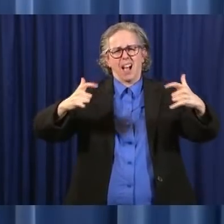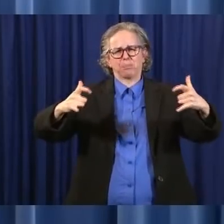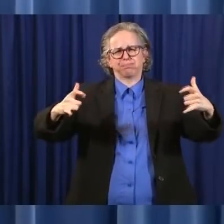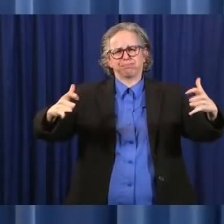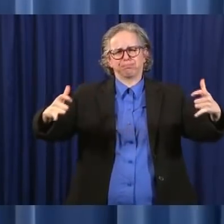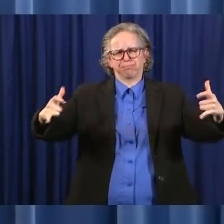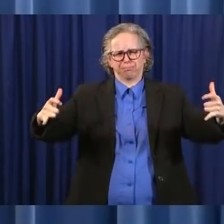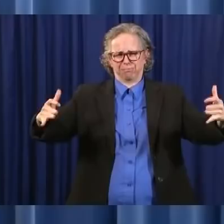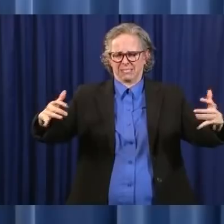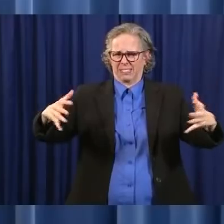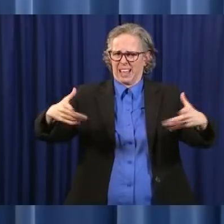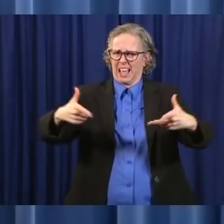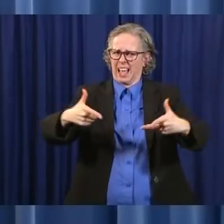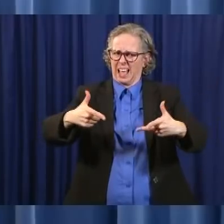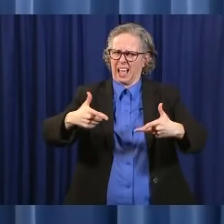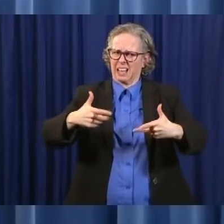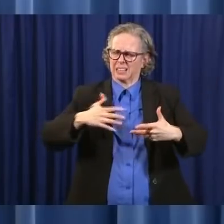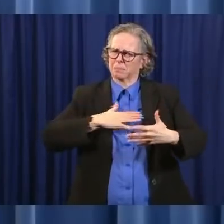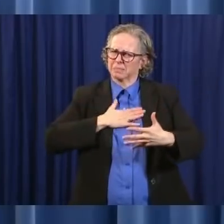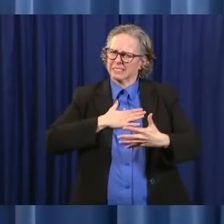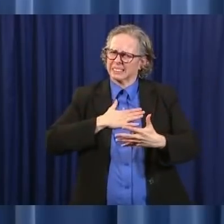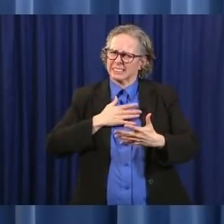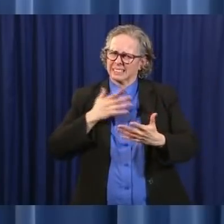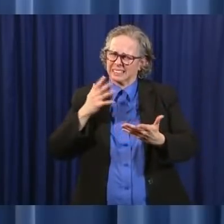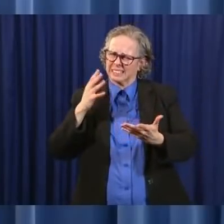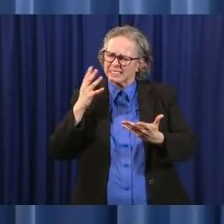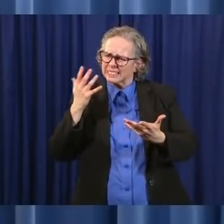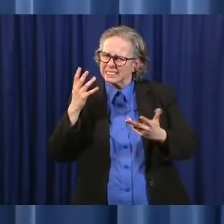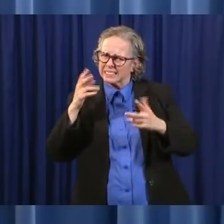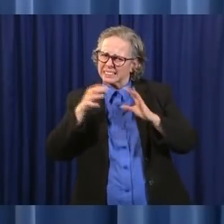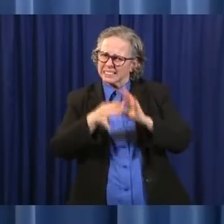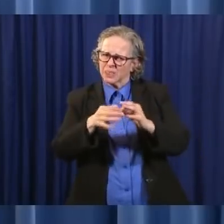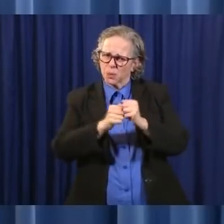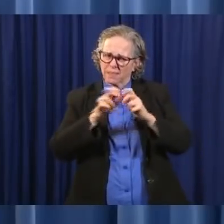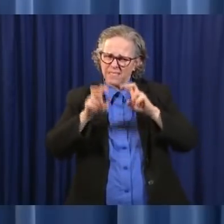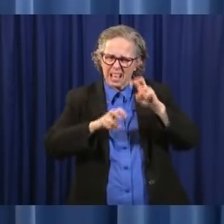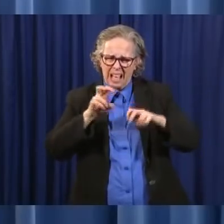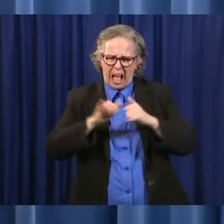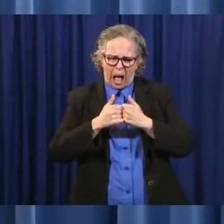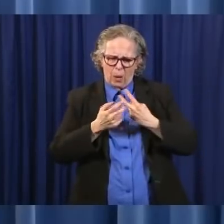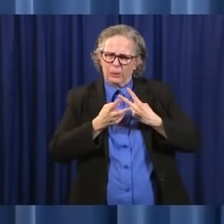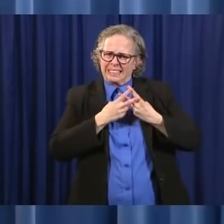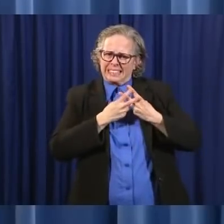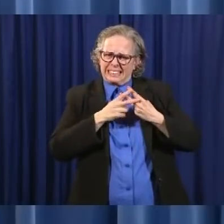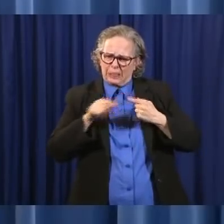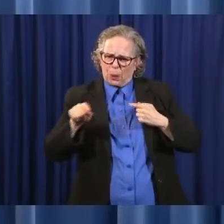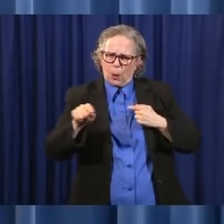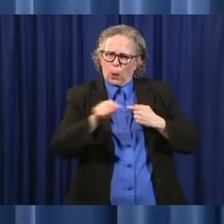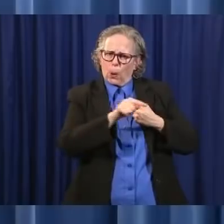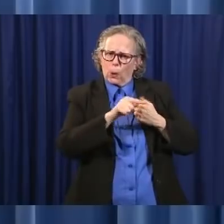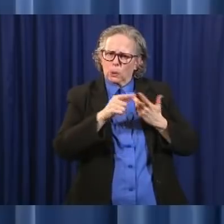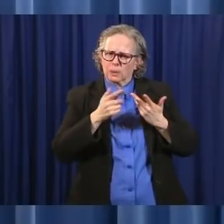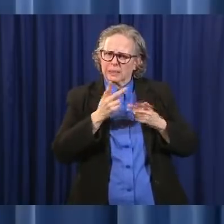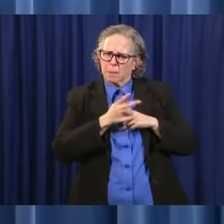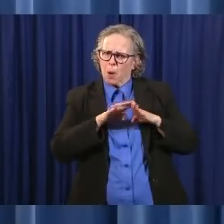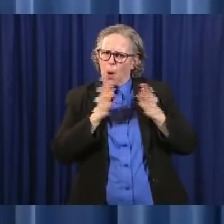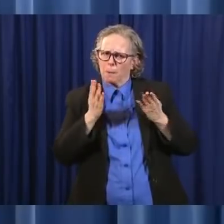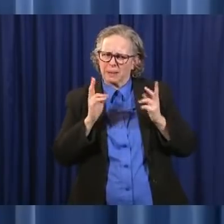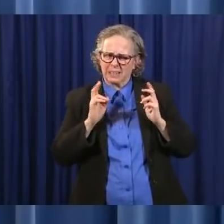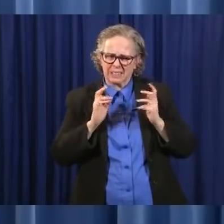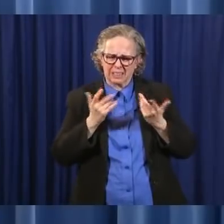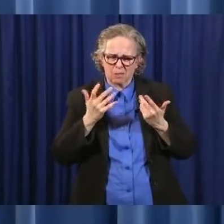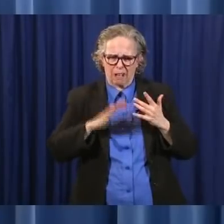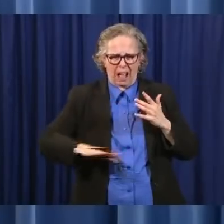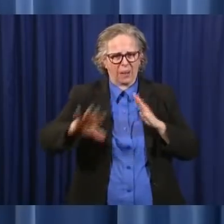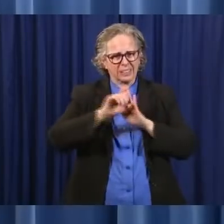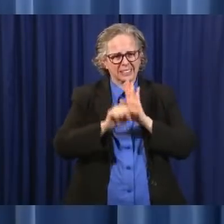That's what this really is about, and how do we preserve that in all the counties across the state of Ohio, and the county fairs